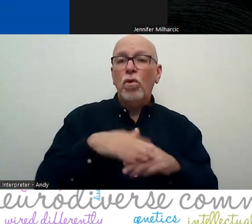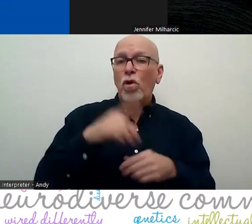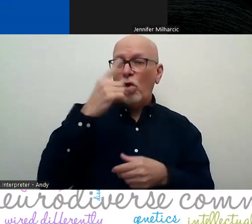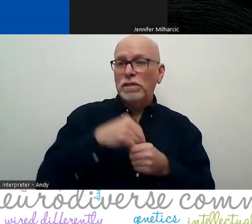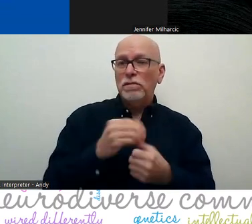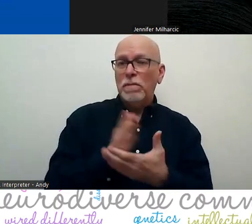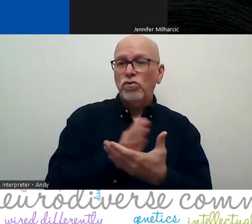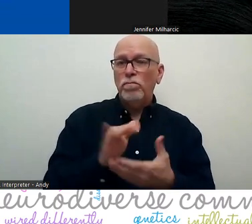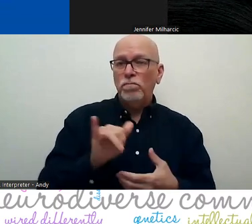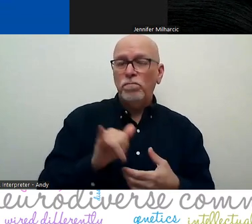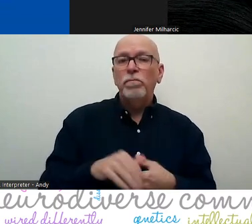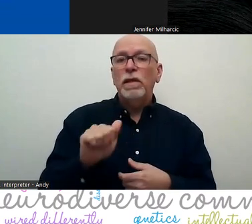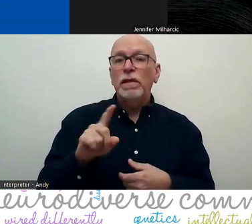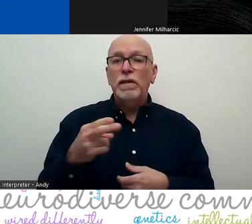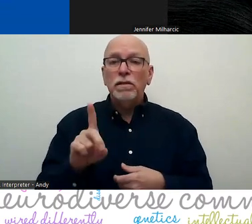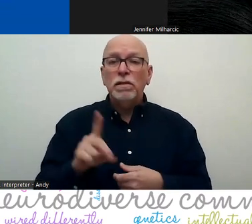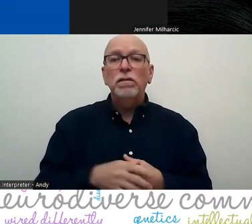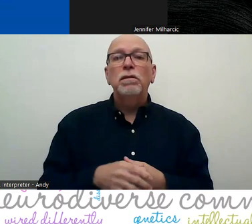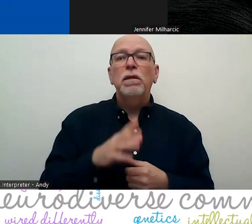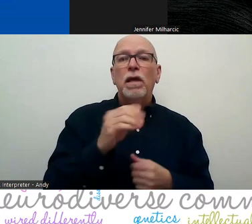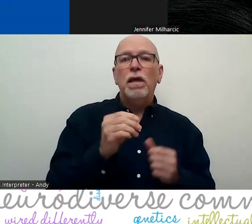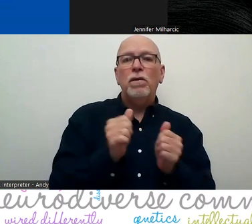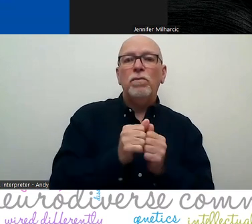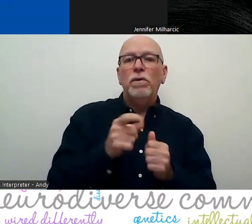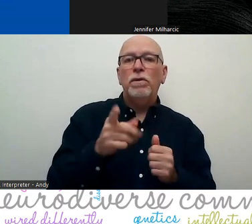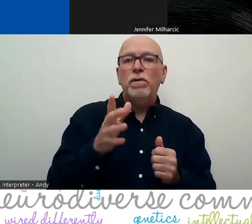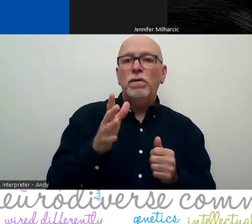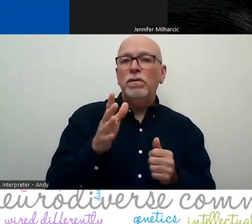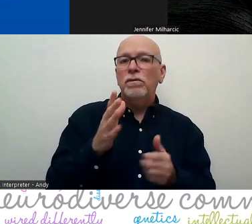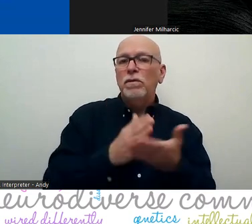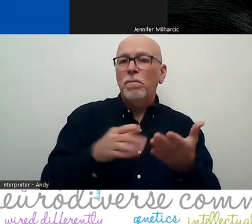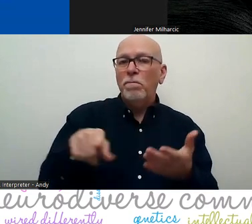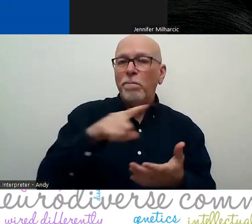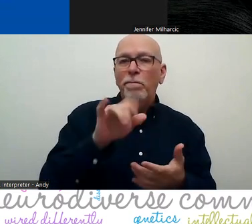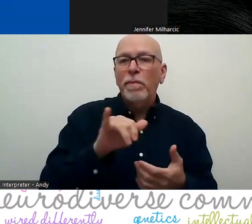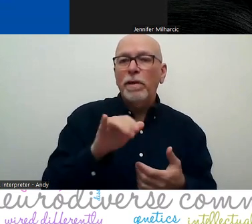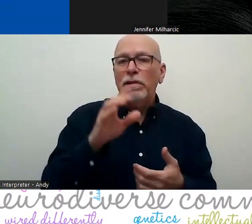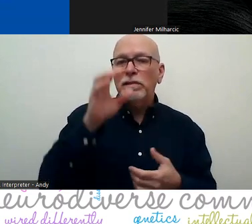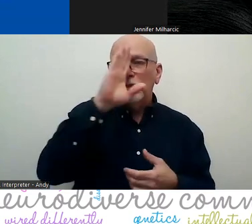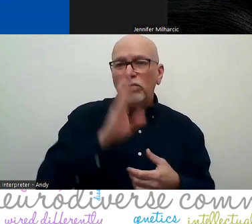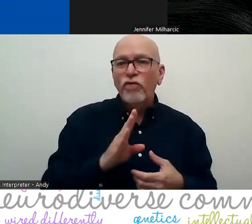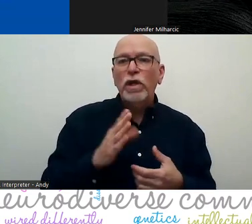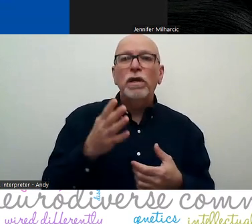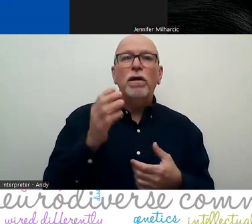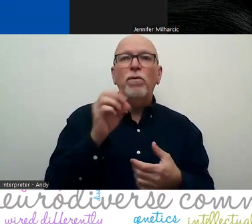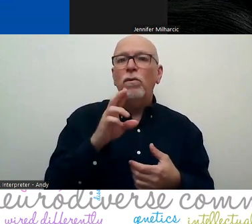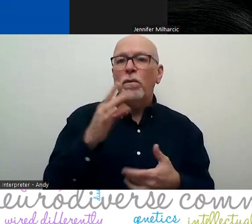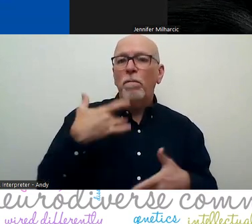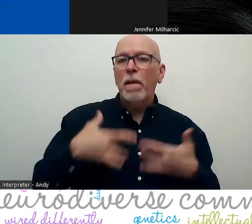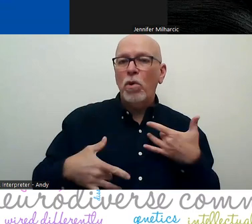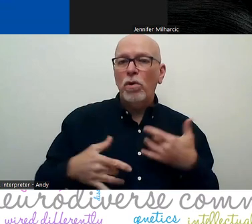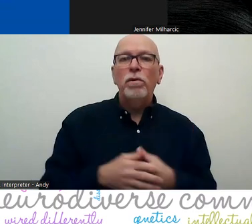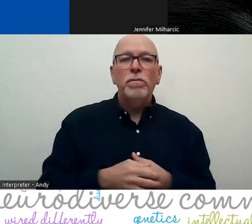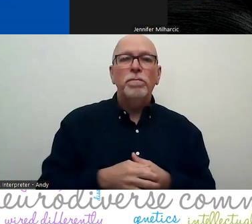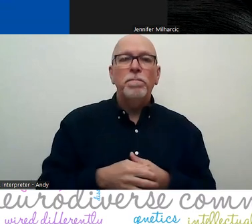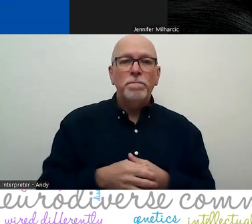spectrum adhd and with some mental disabilities such as schizophrenia and bipolar busy